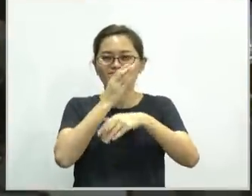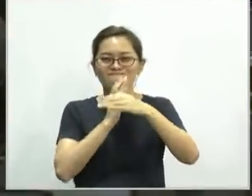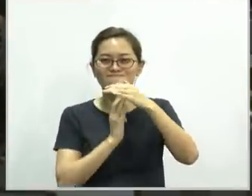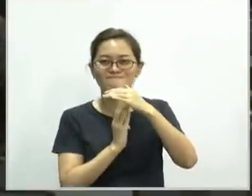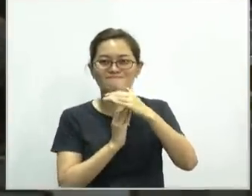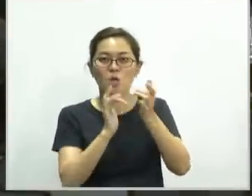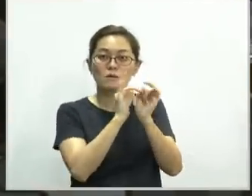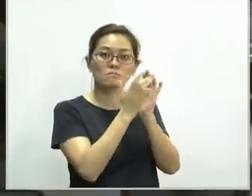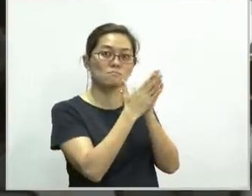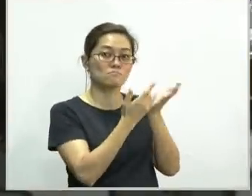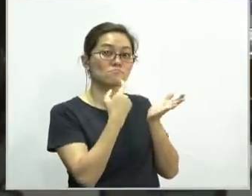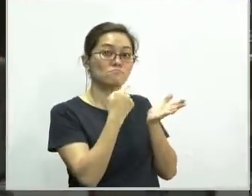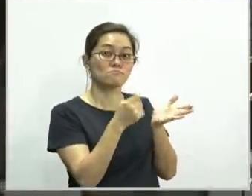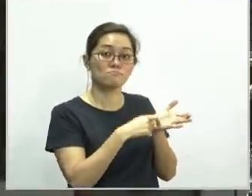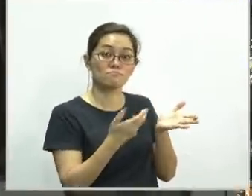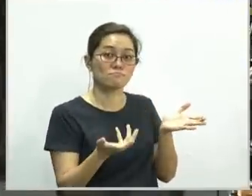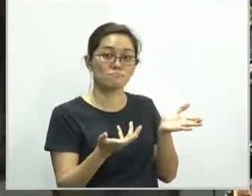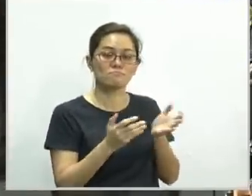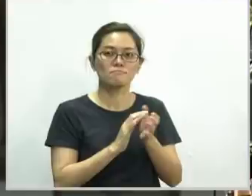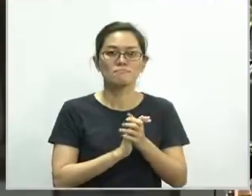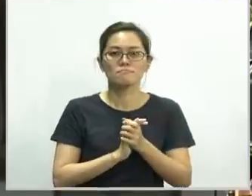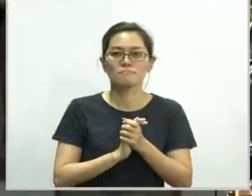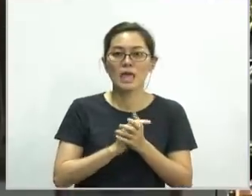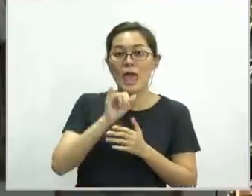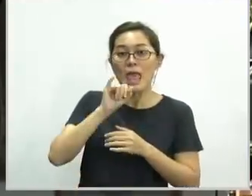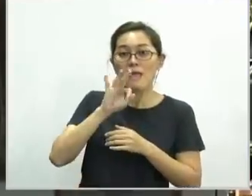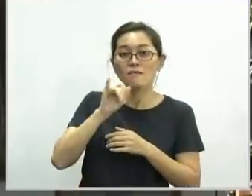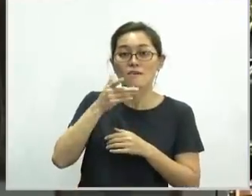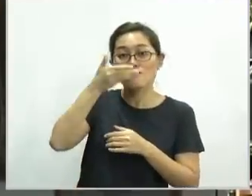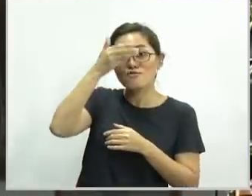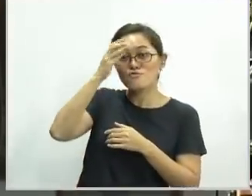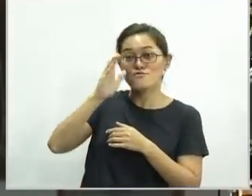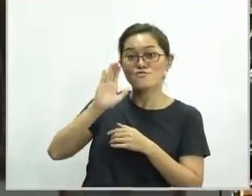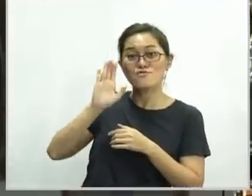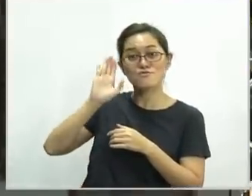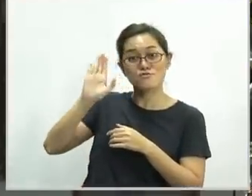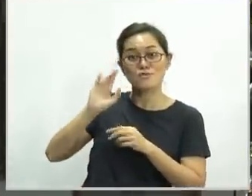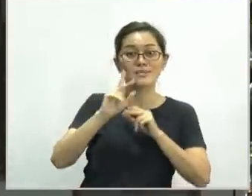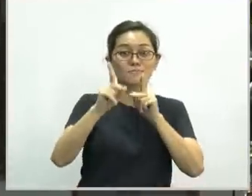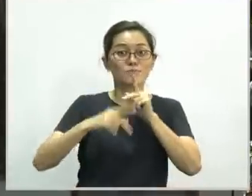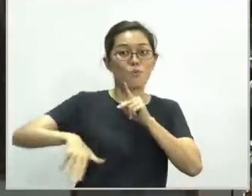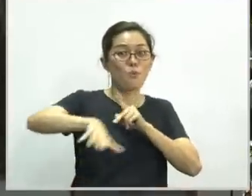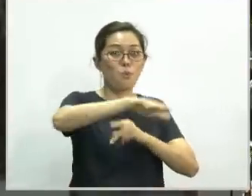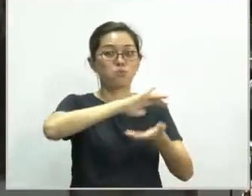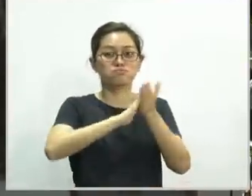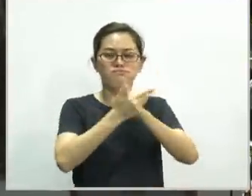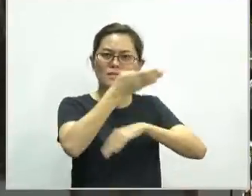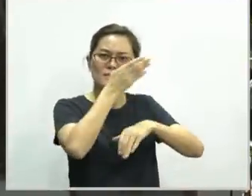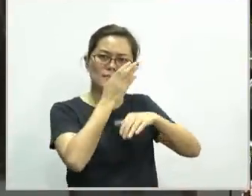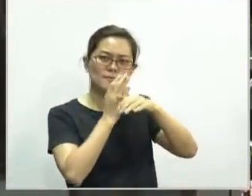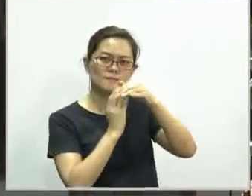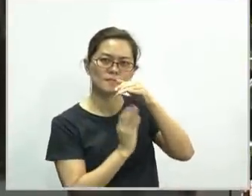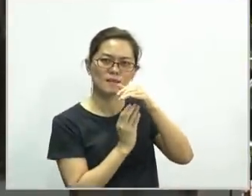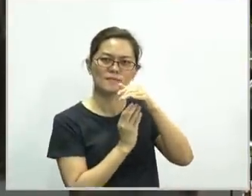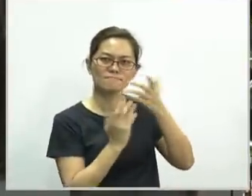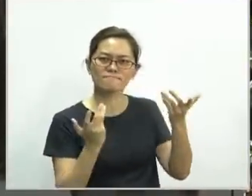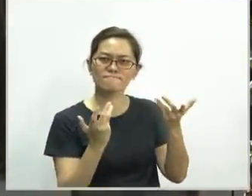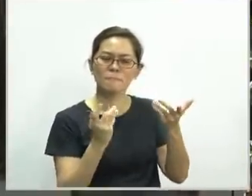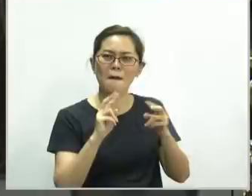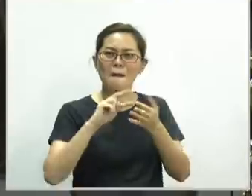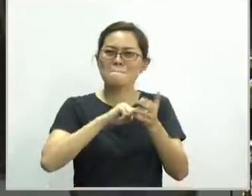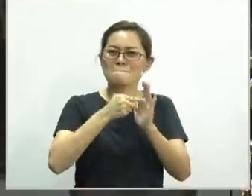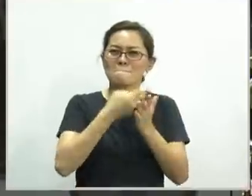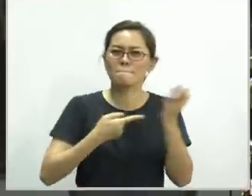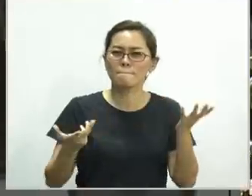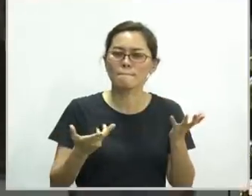The Bible just said that if God's people will humble themselves, humbling ourselves means